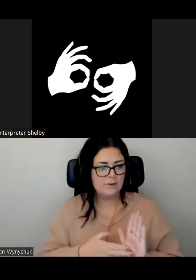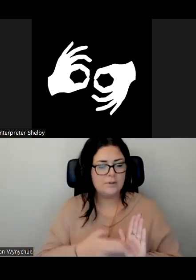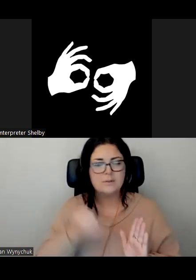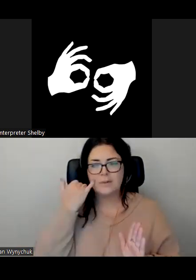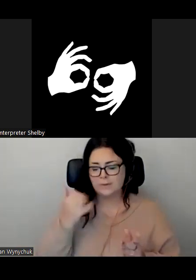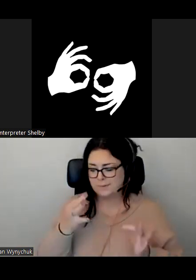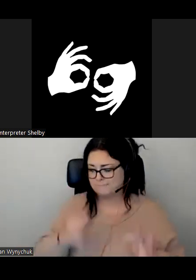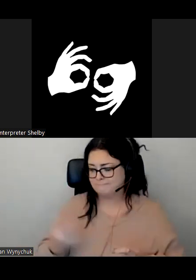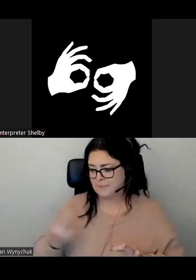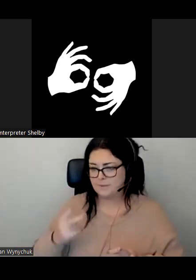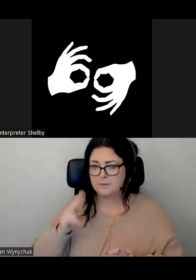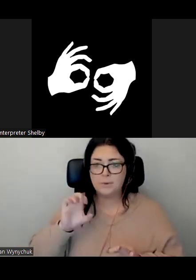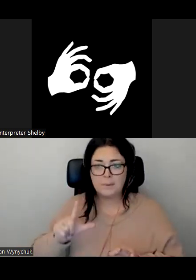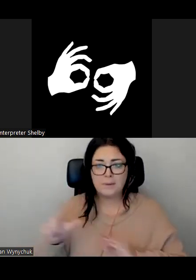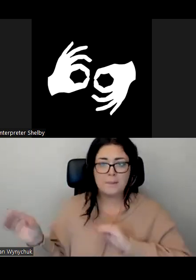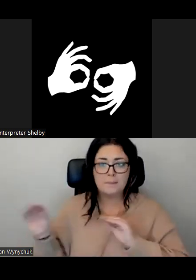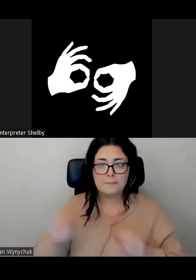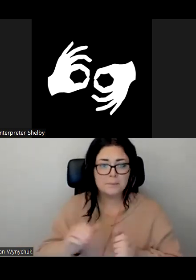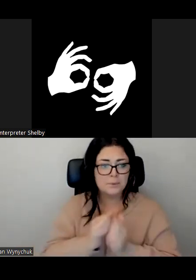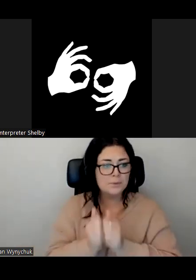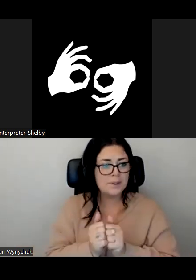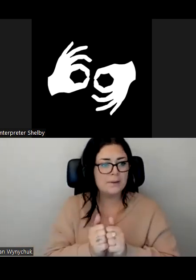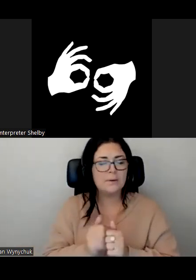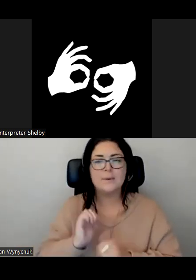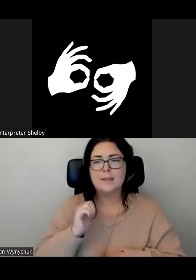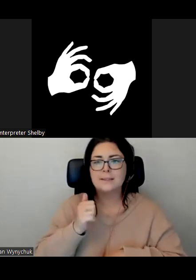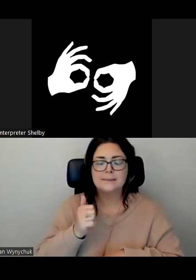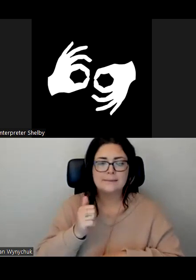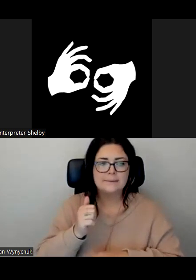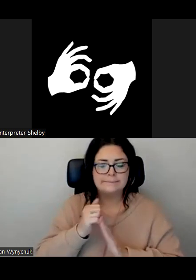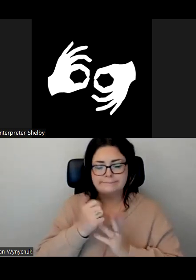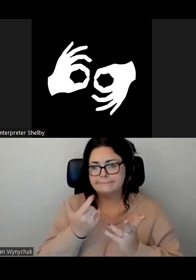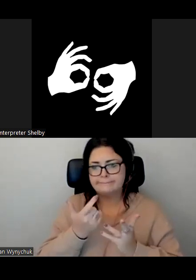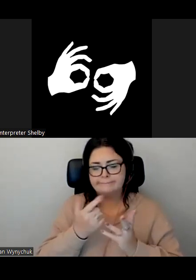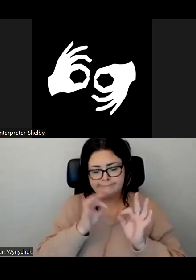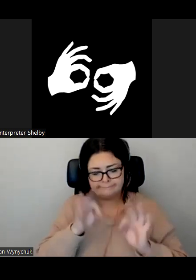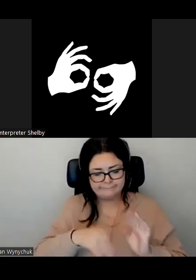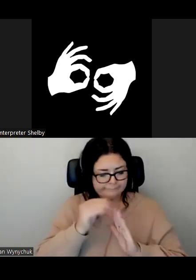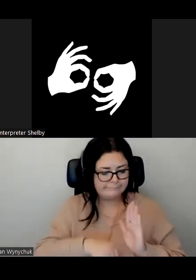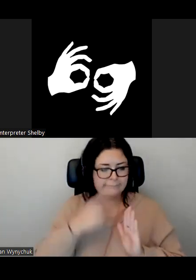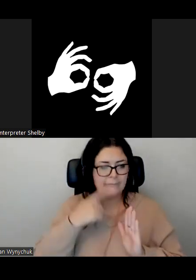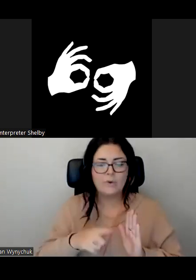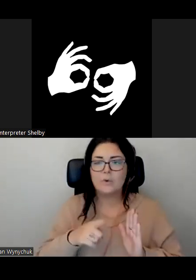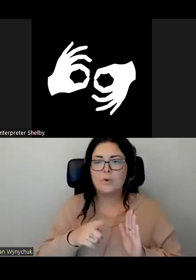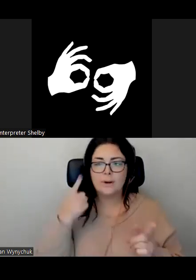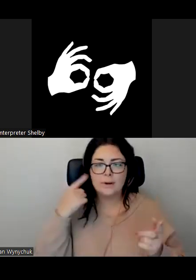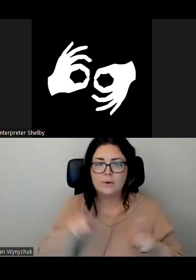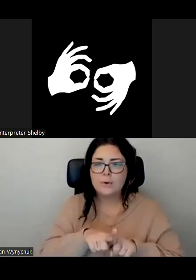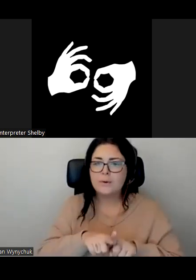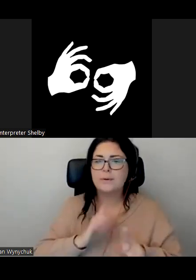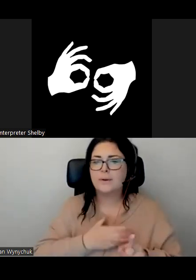partner with this person and we're going to move in together, we can drop an agreement about what we want our property to look